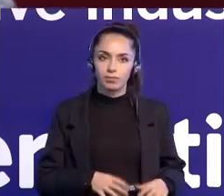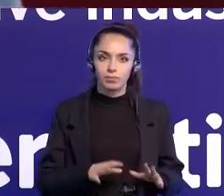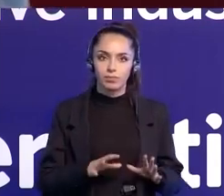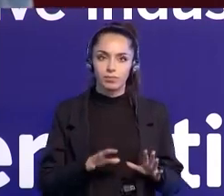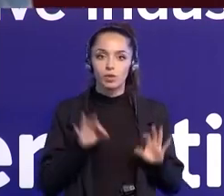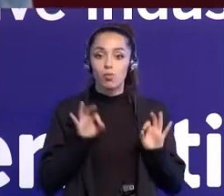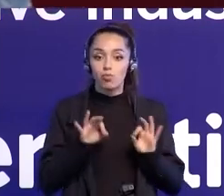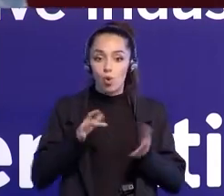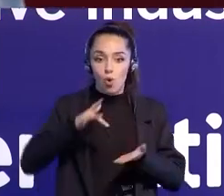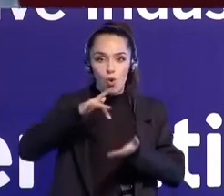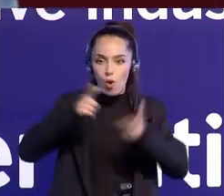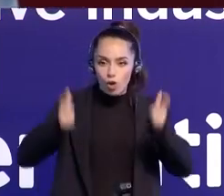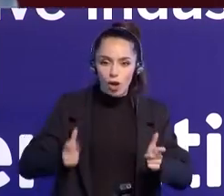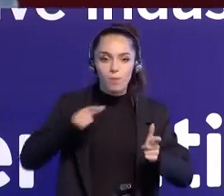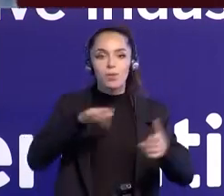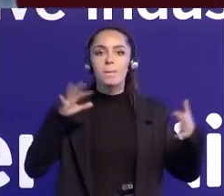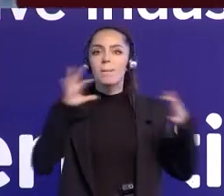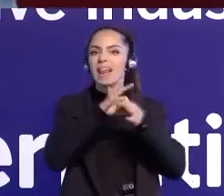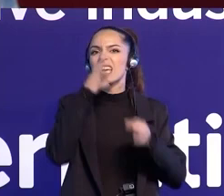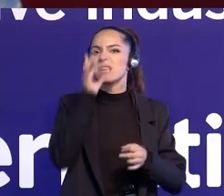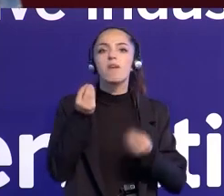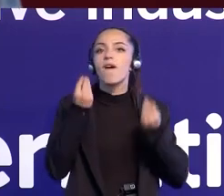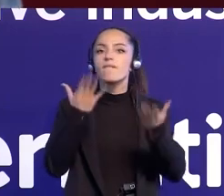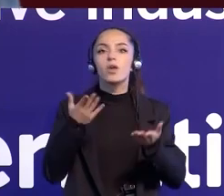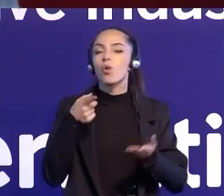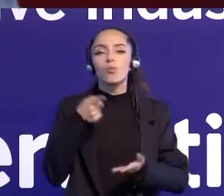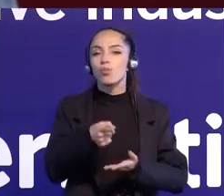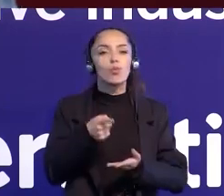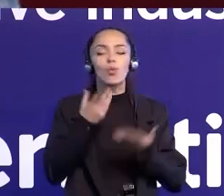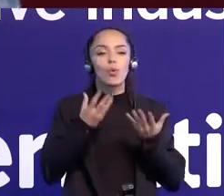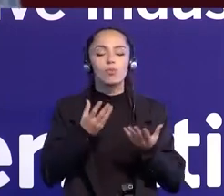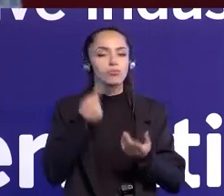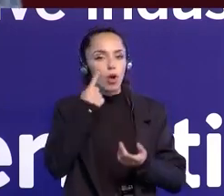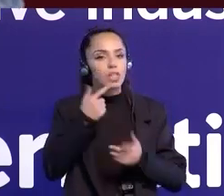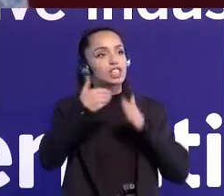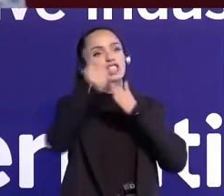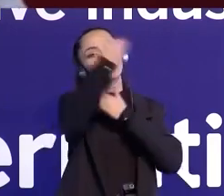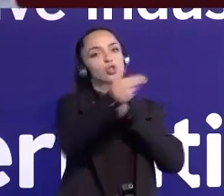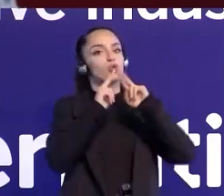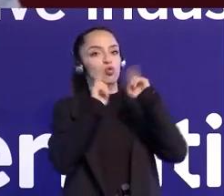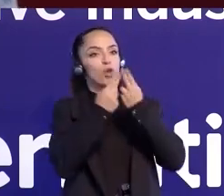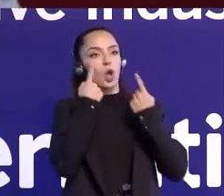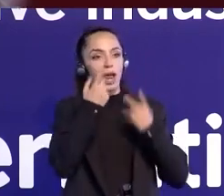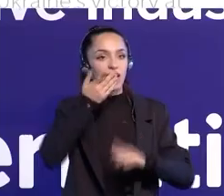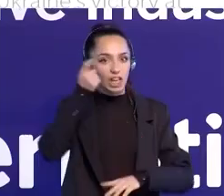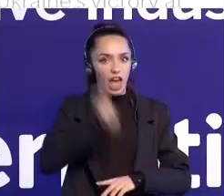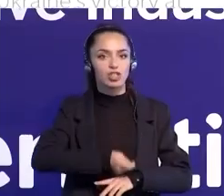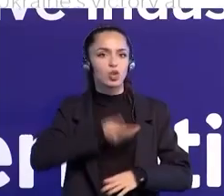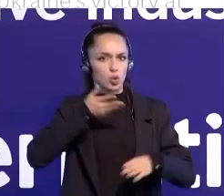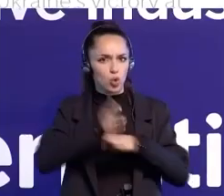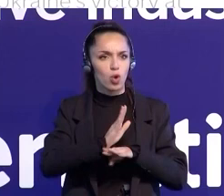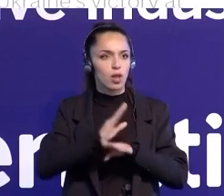medium to convey Ukrainian messages and narratives to foreign audiences and share the truth through memes,